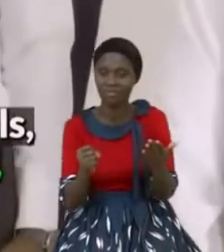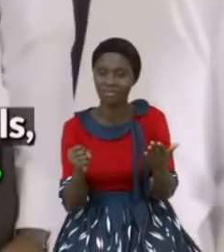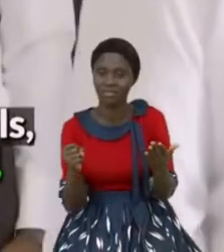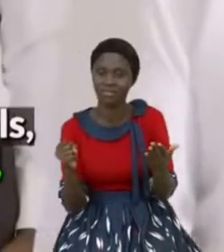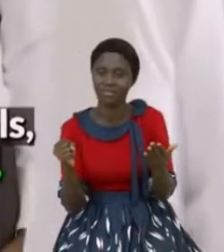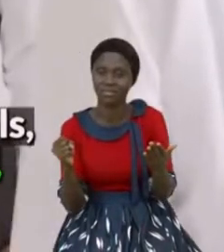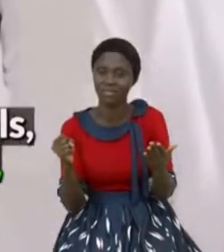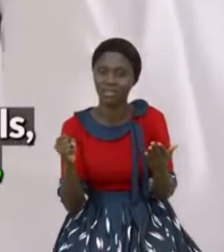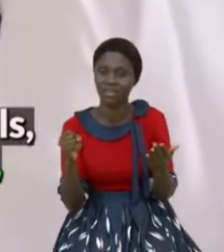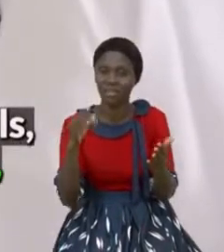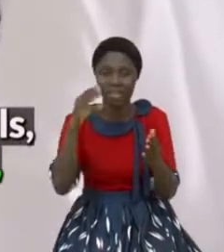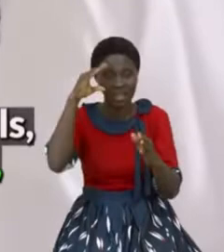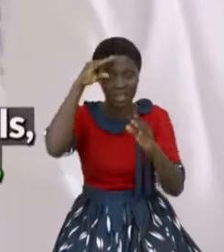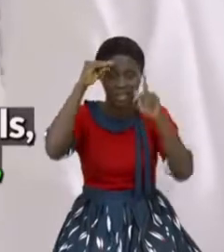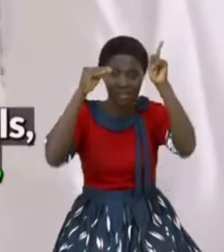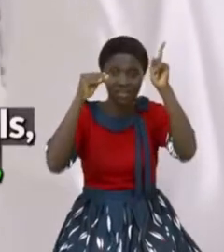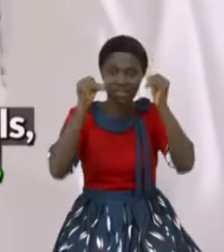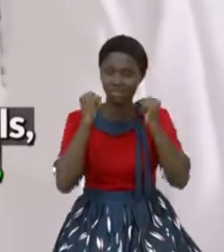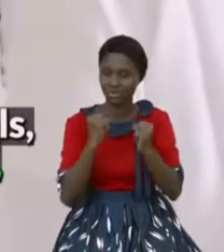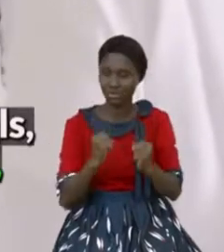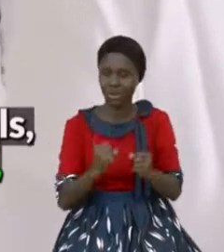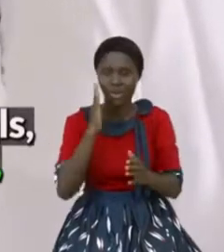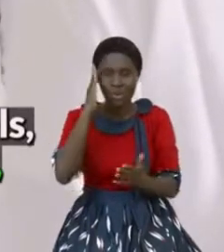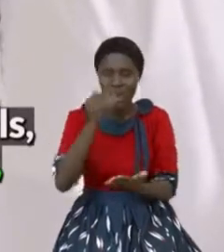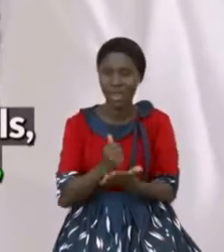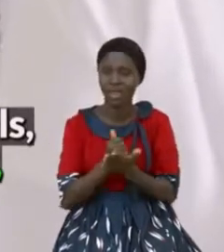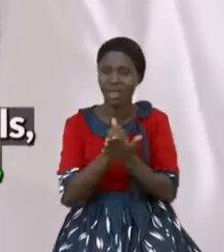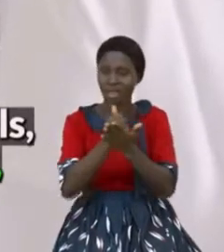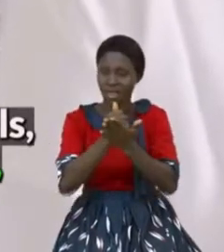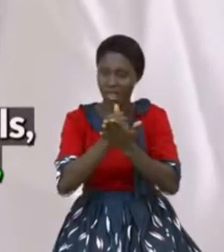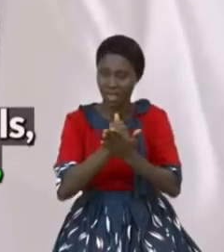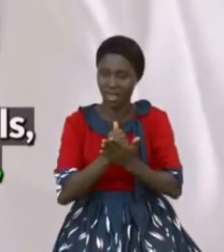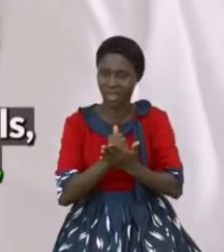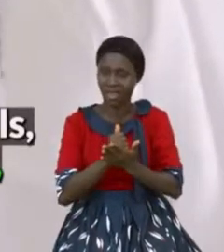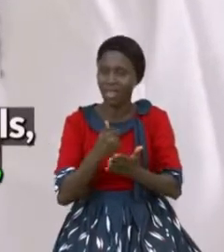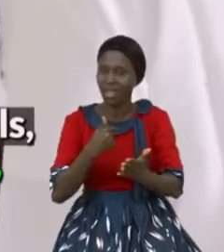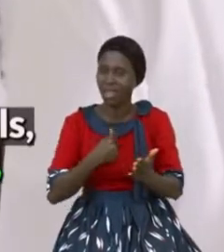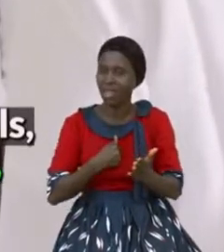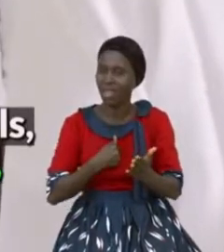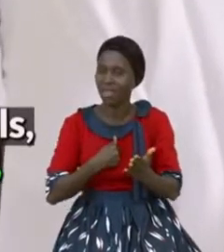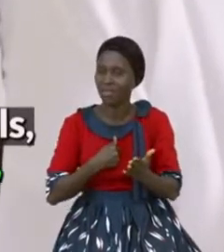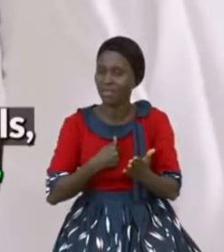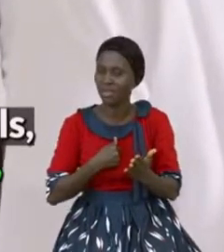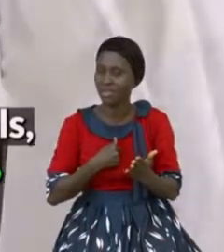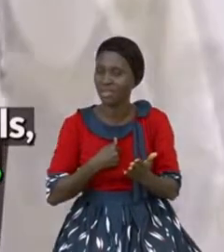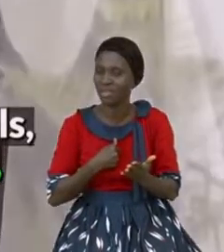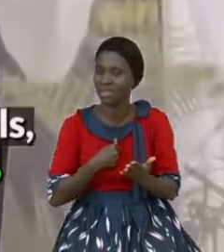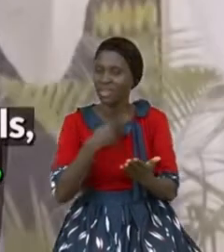Strength will help me scale these walls.